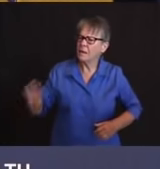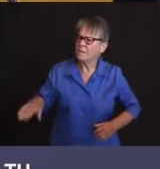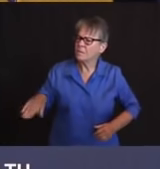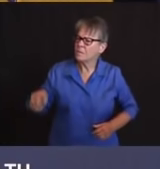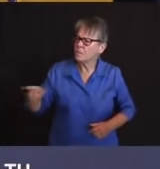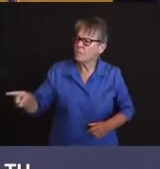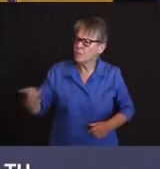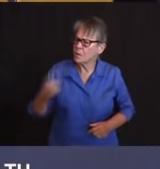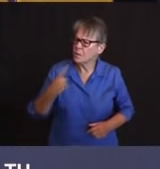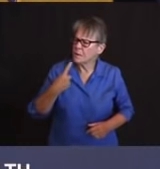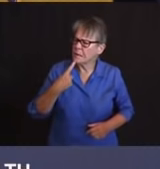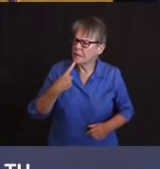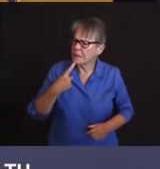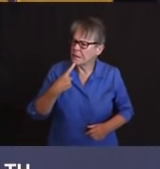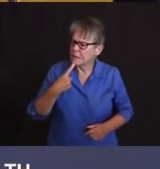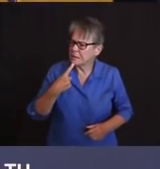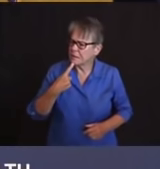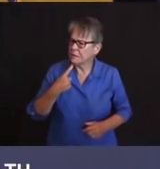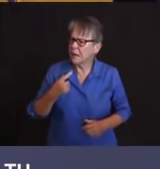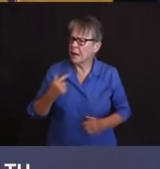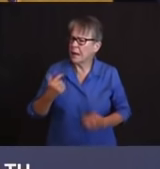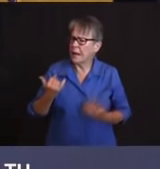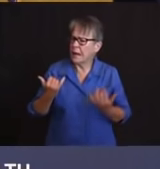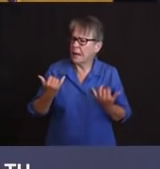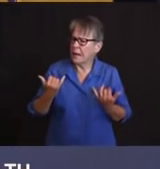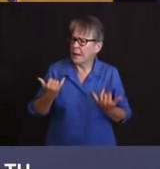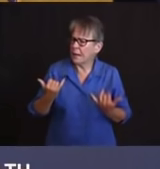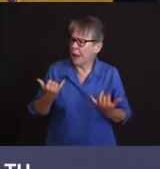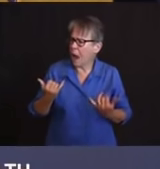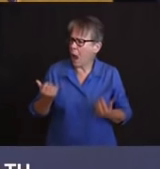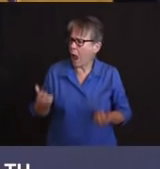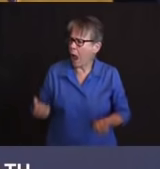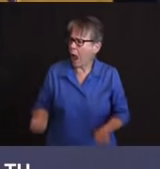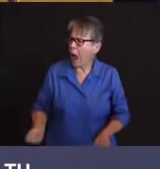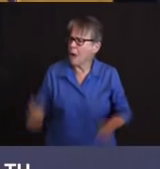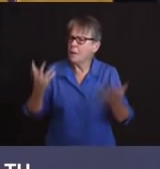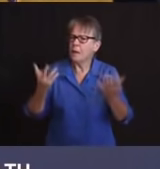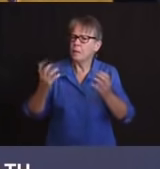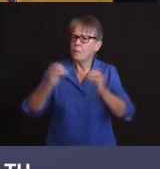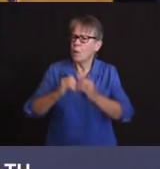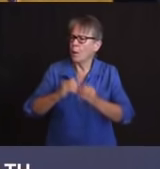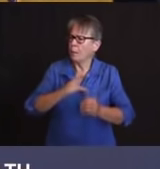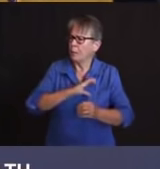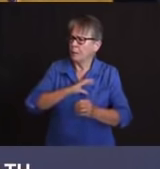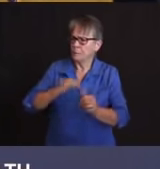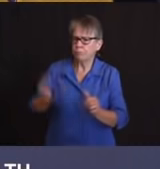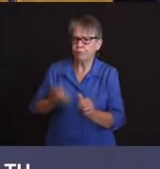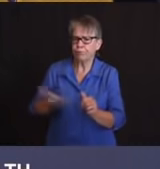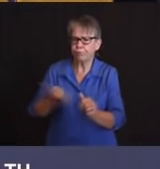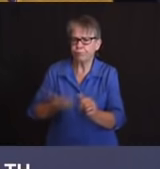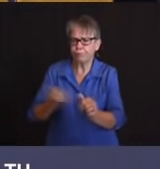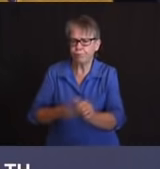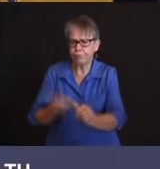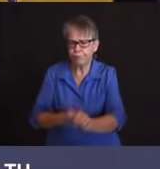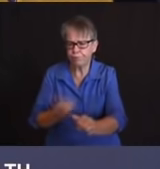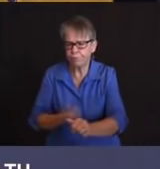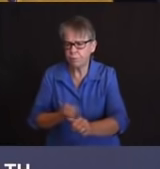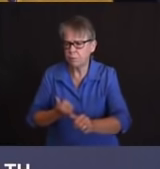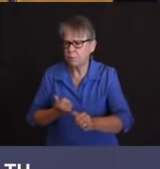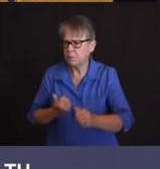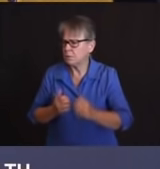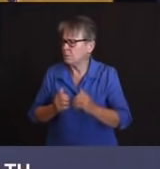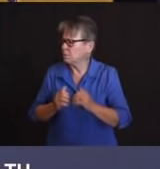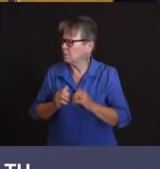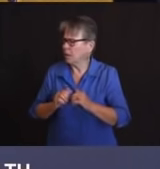were concerned about that. What have you or will you do to try and curtail some of that? And Governor, could you explain to me